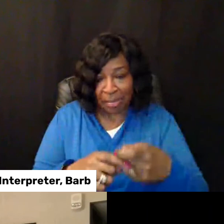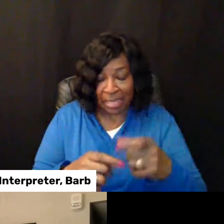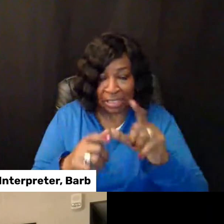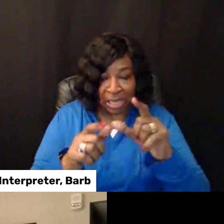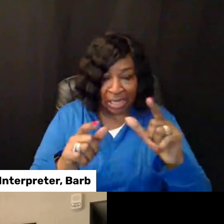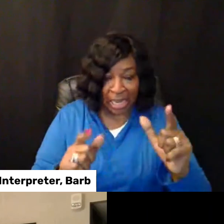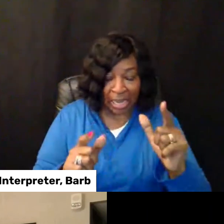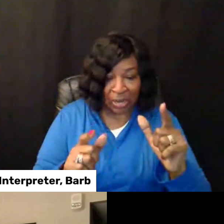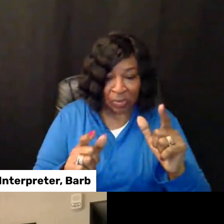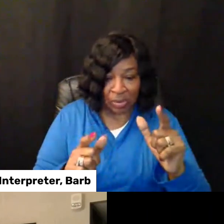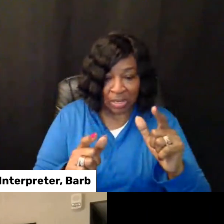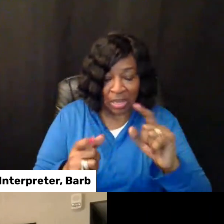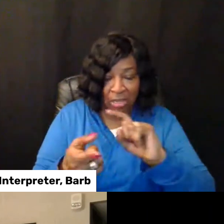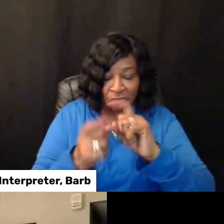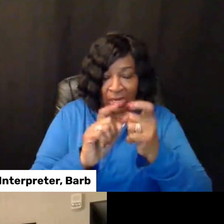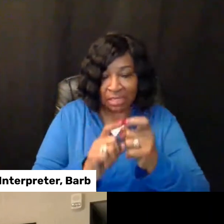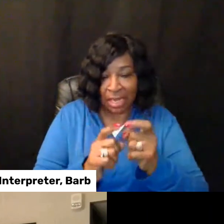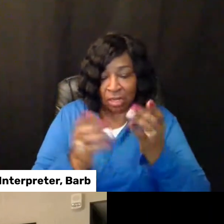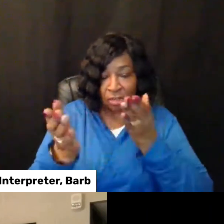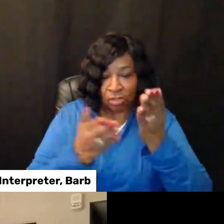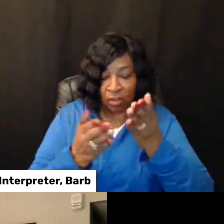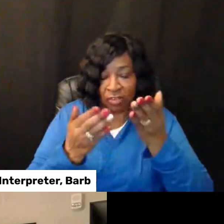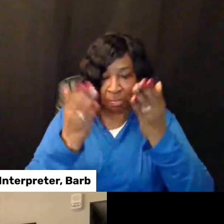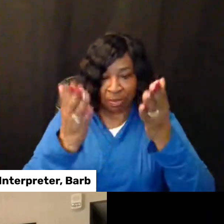translation service providers as well.